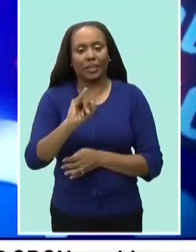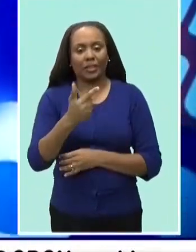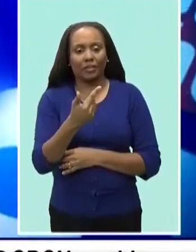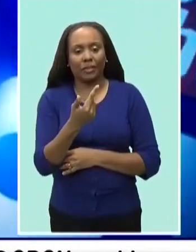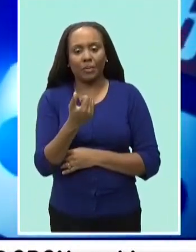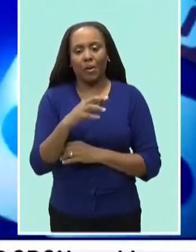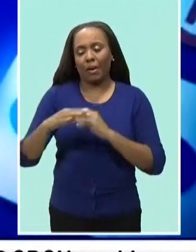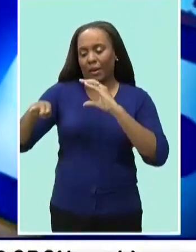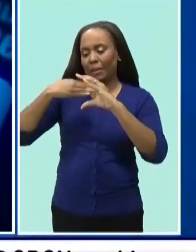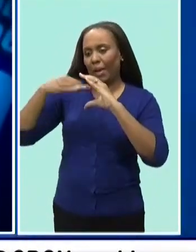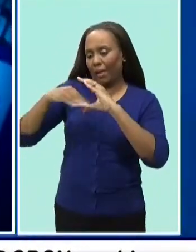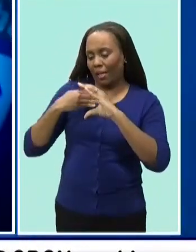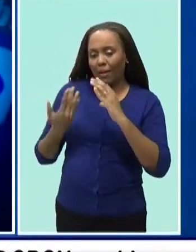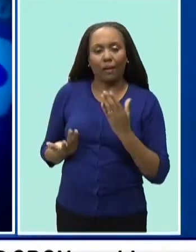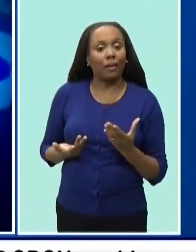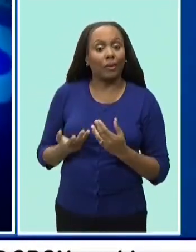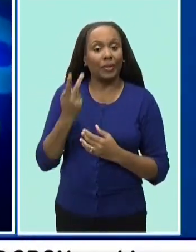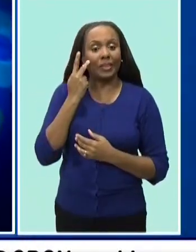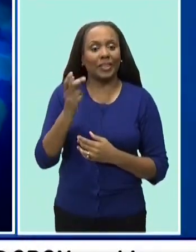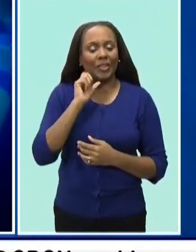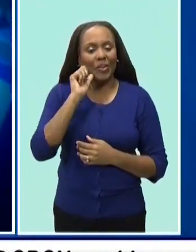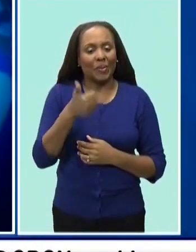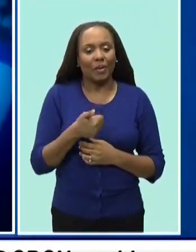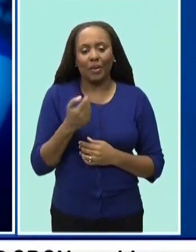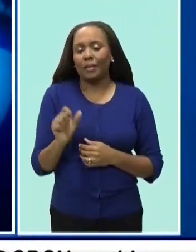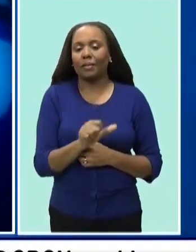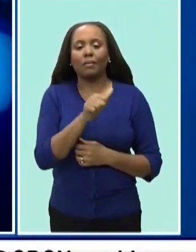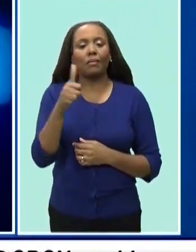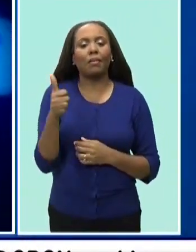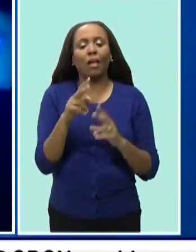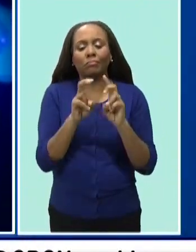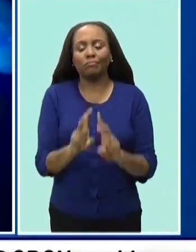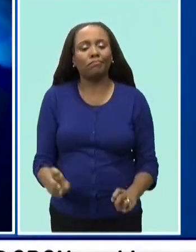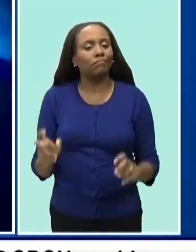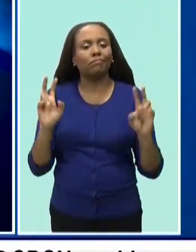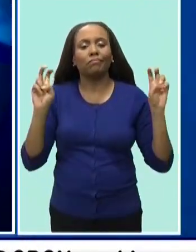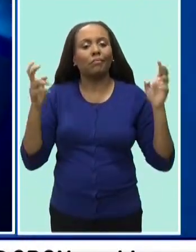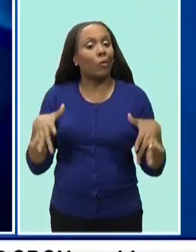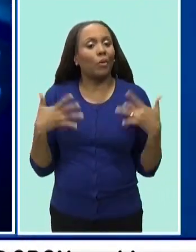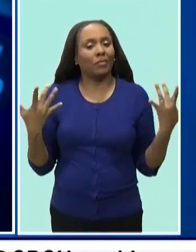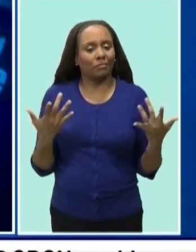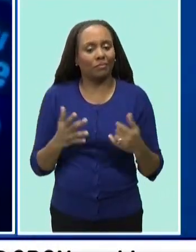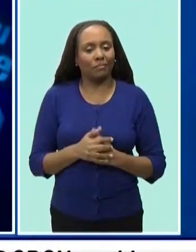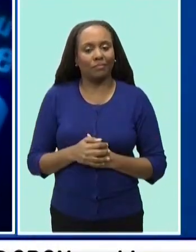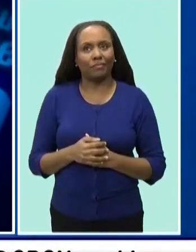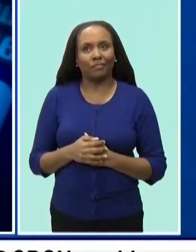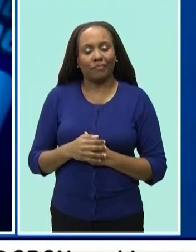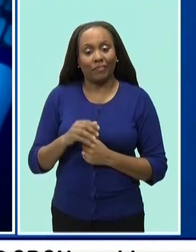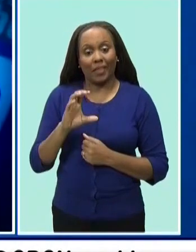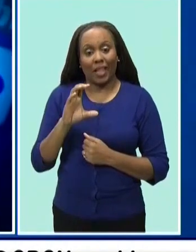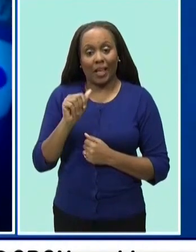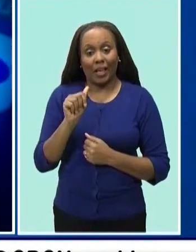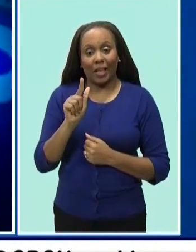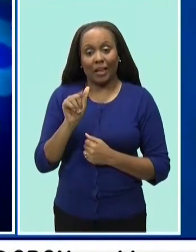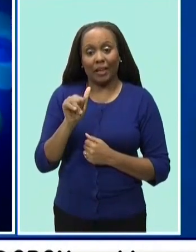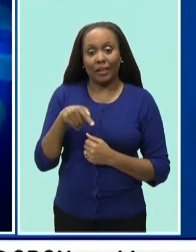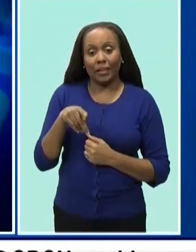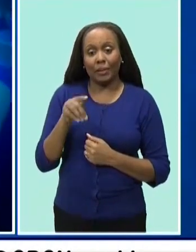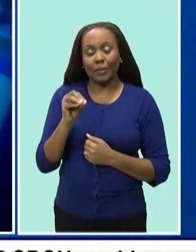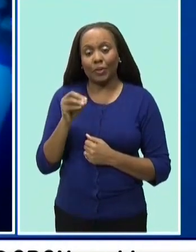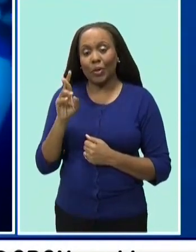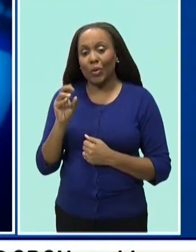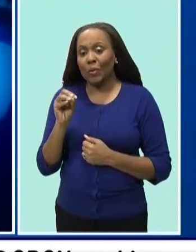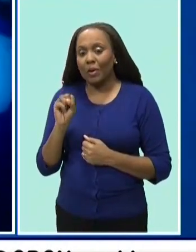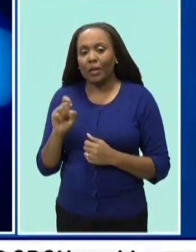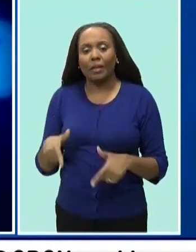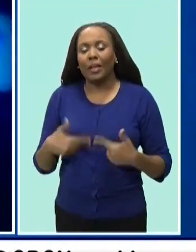Instagram, and by email. And we'll see you tomorrow for another look at What's Trending. Lisa, Calypso Rose is out here living her best life,